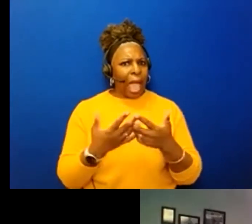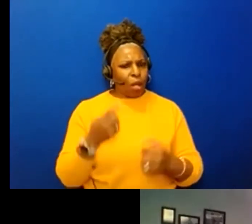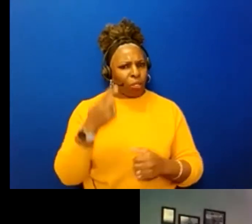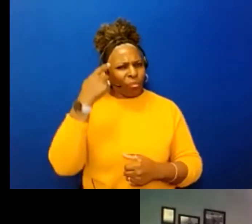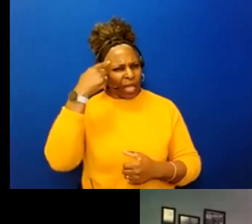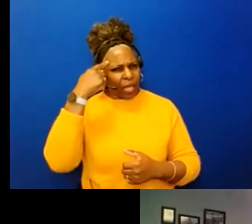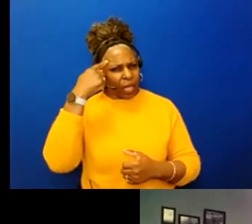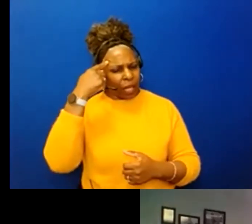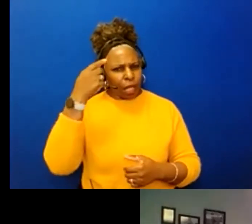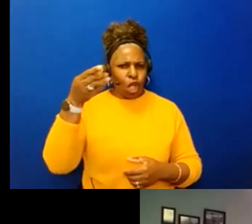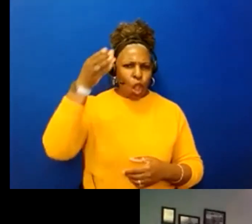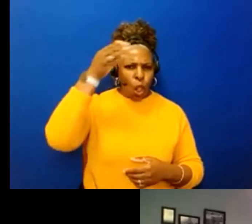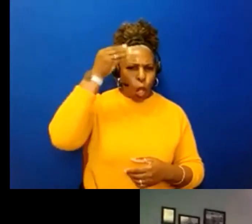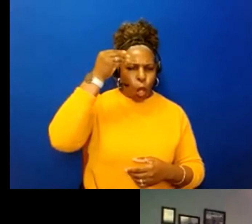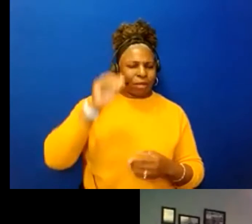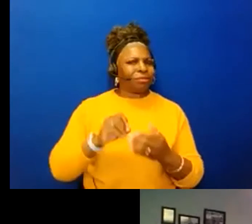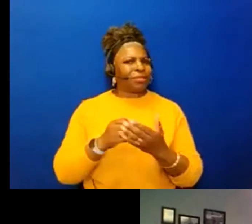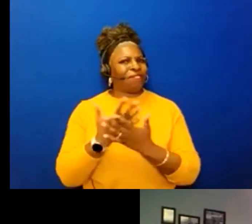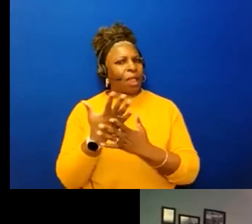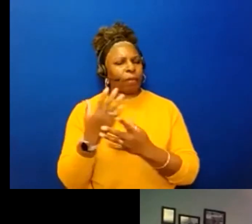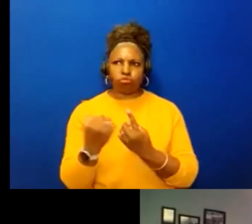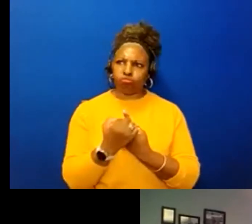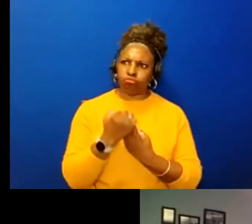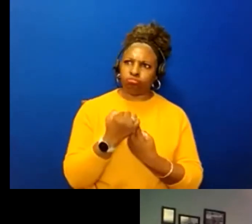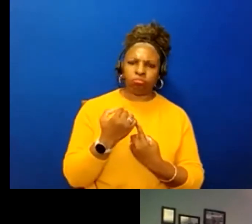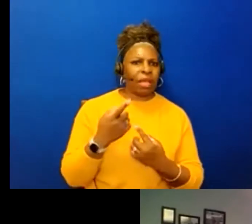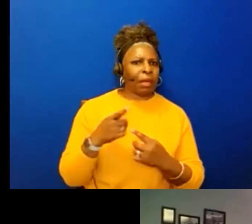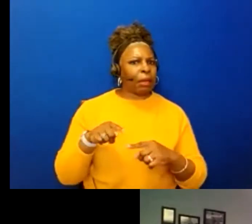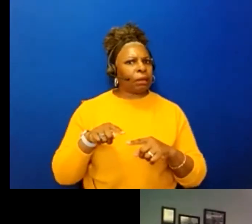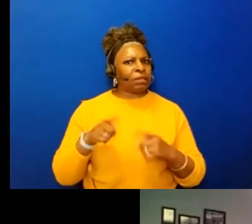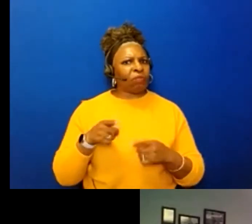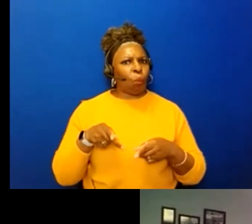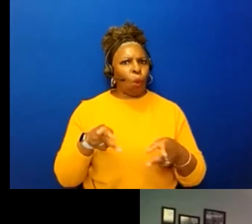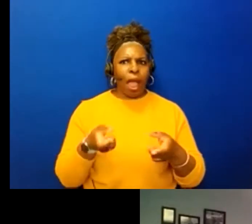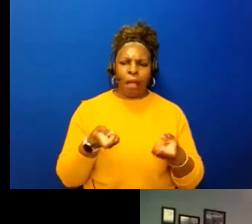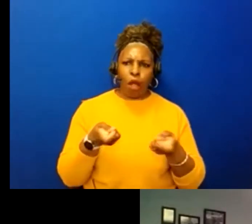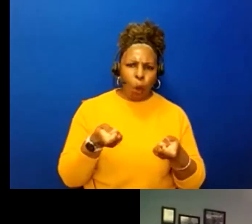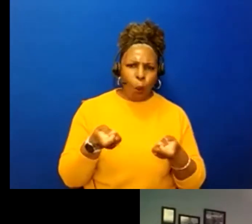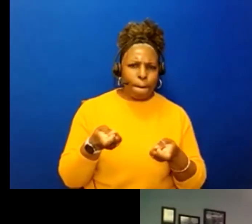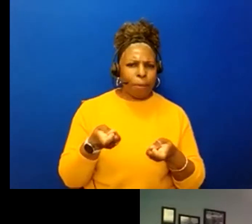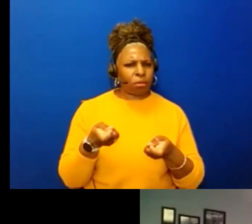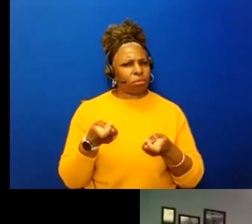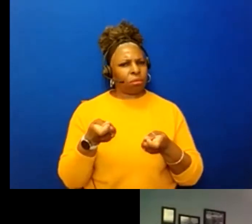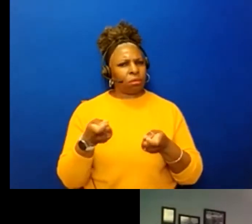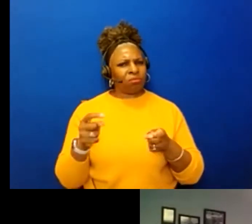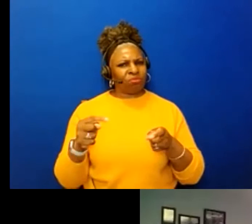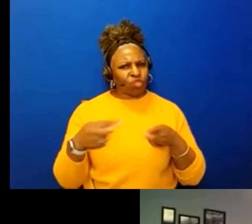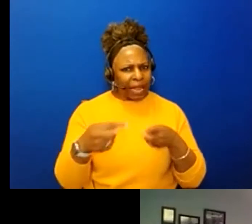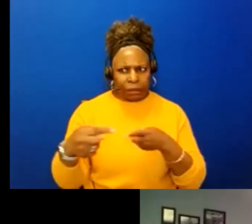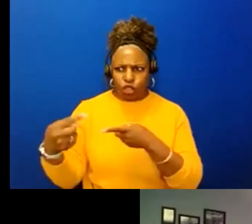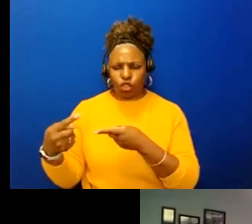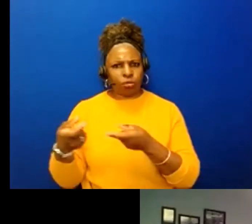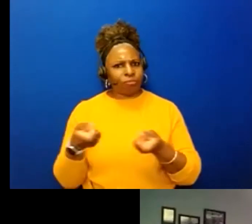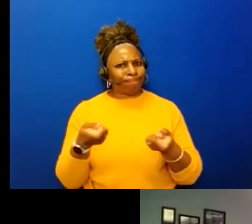and developing still different ways of coping with challenges and setbacks and difficulties